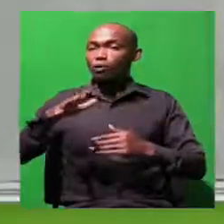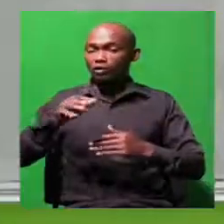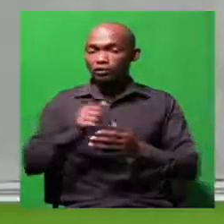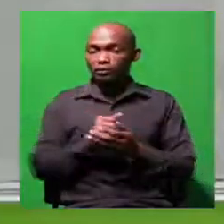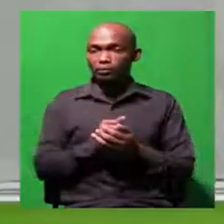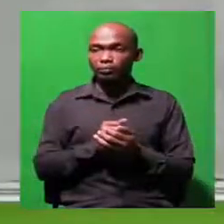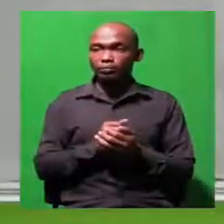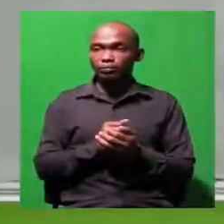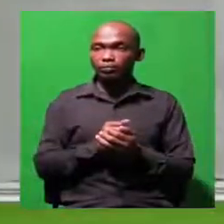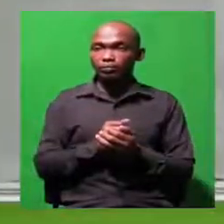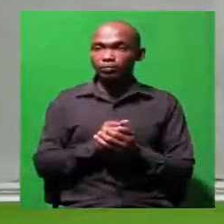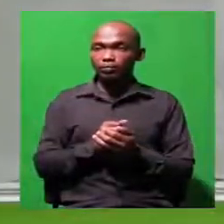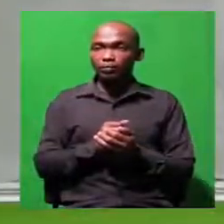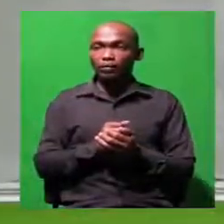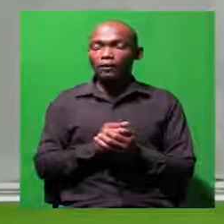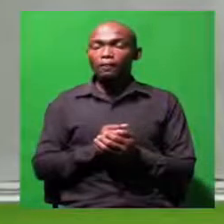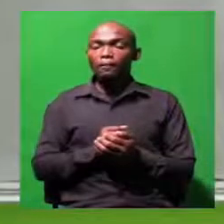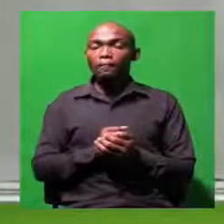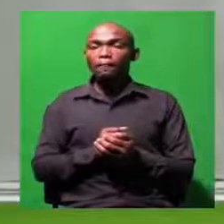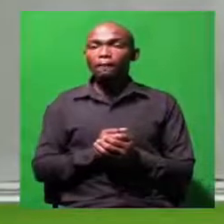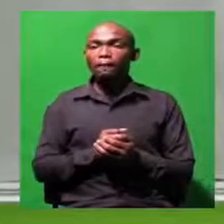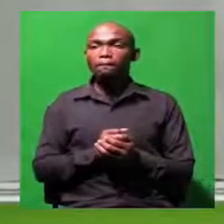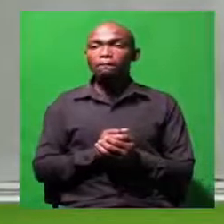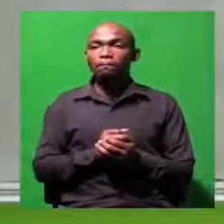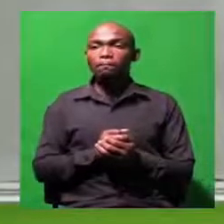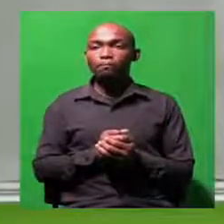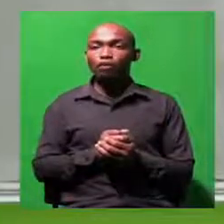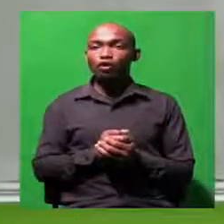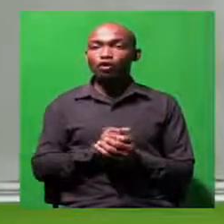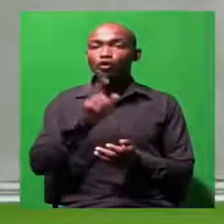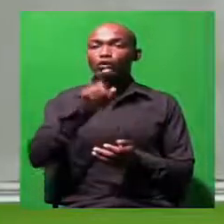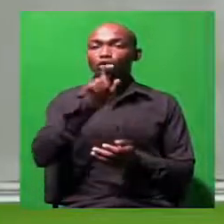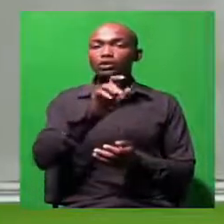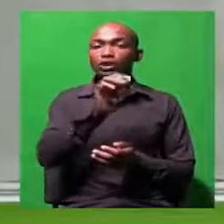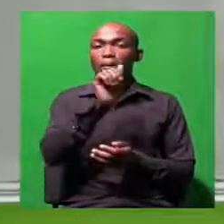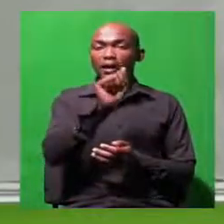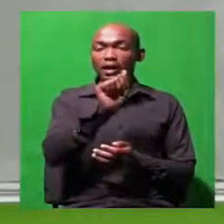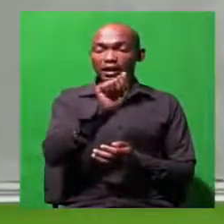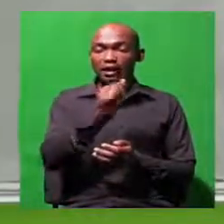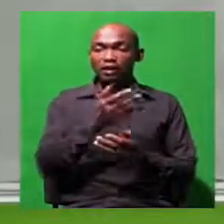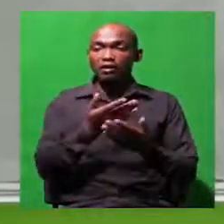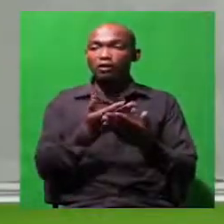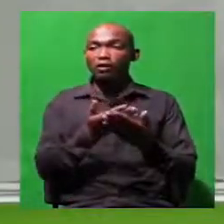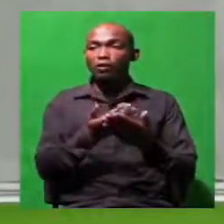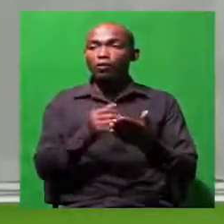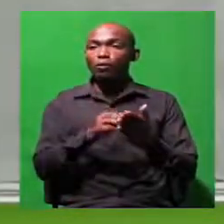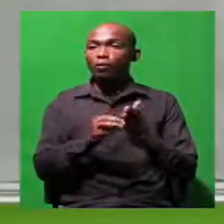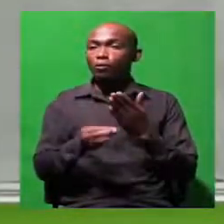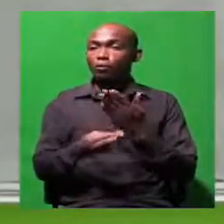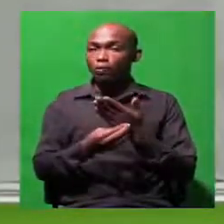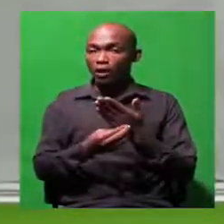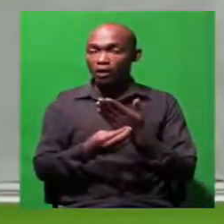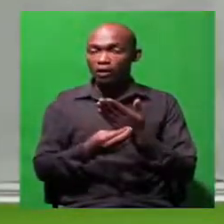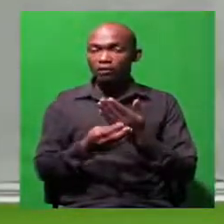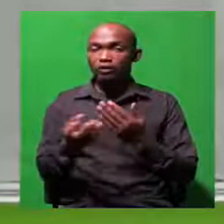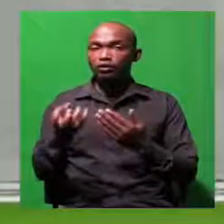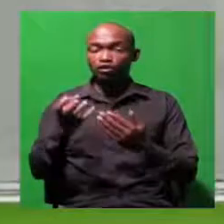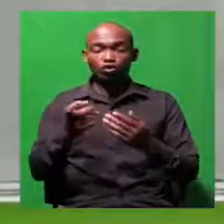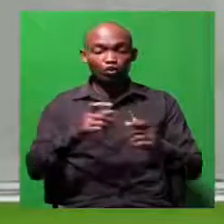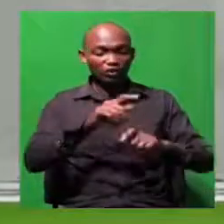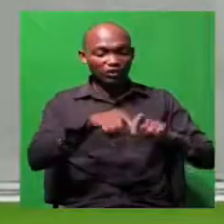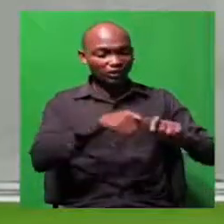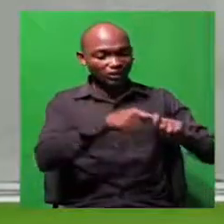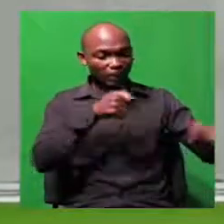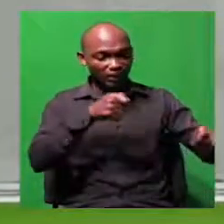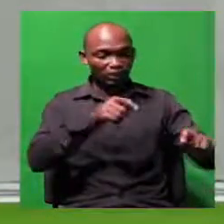okay, what can we see? The important point from question number A, why must the